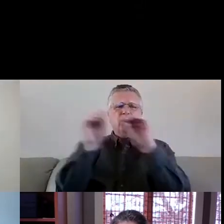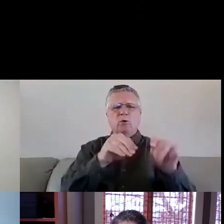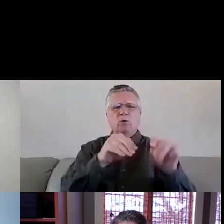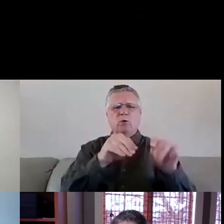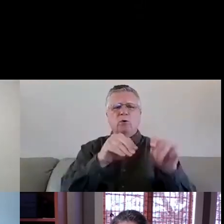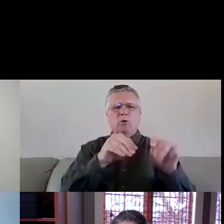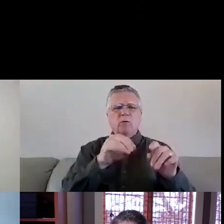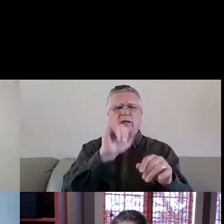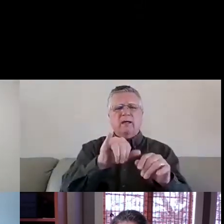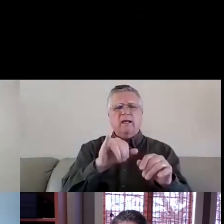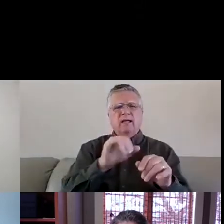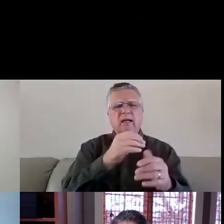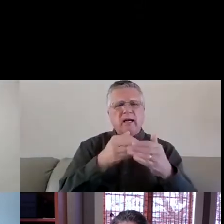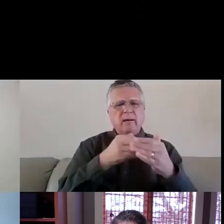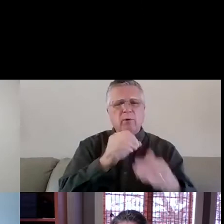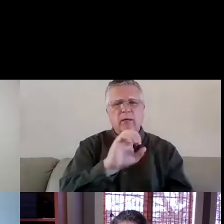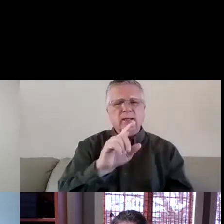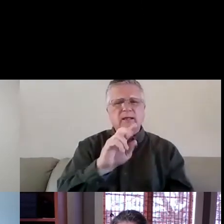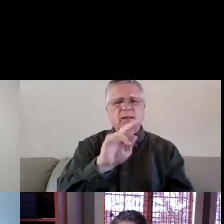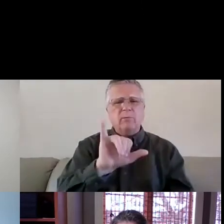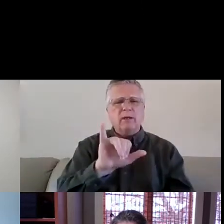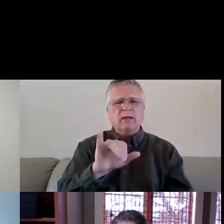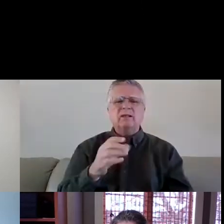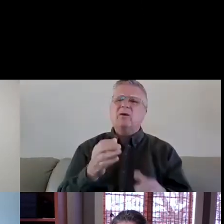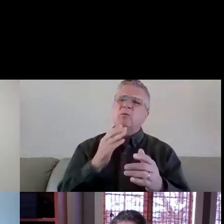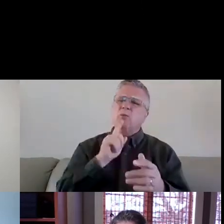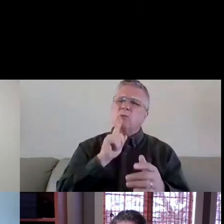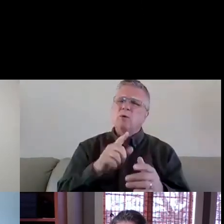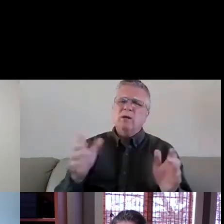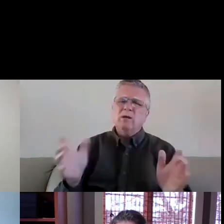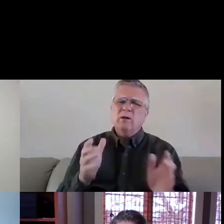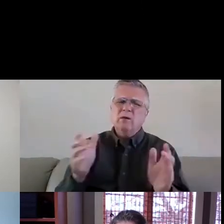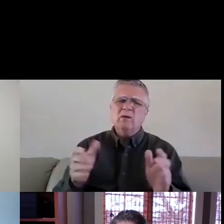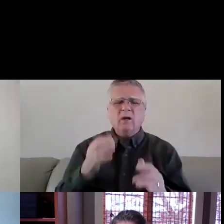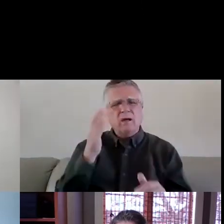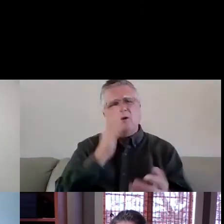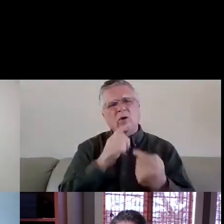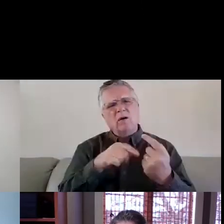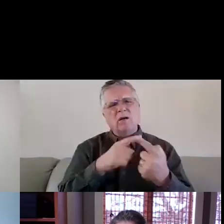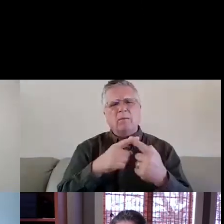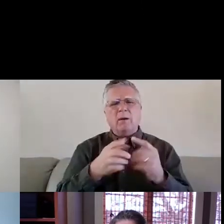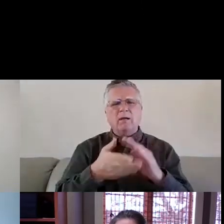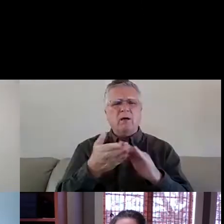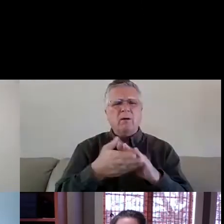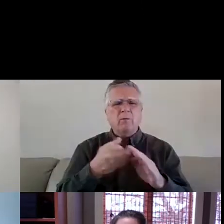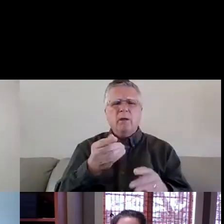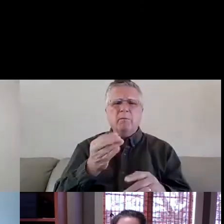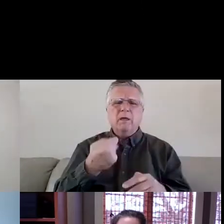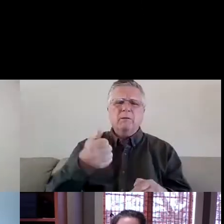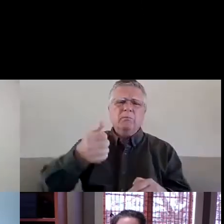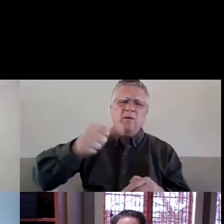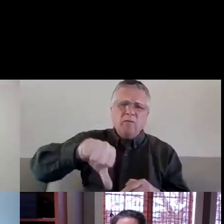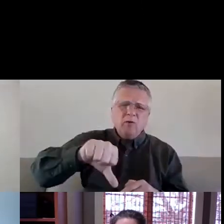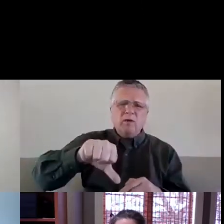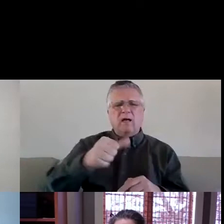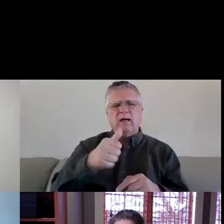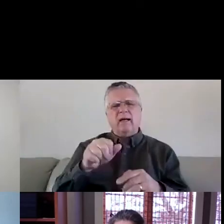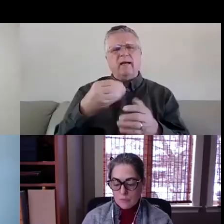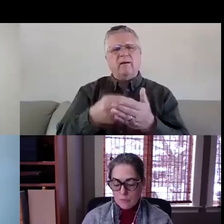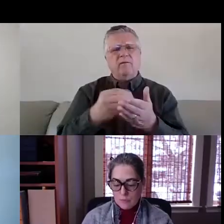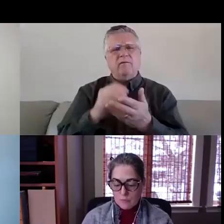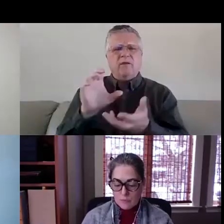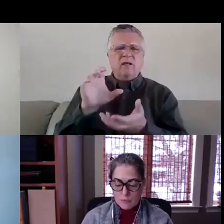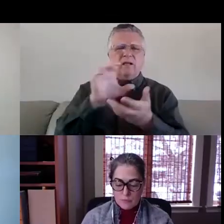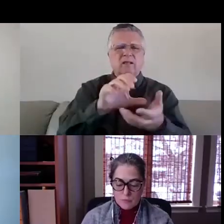I urge you, I know we're talking about the operating budget now, but vote down any funds for capital police related